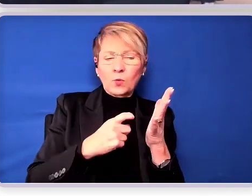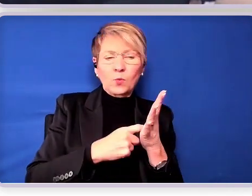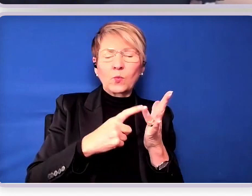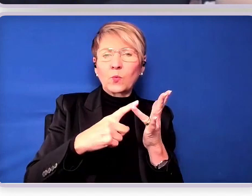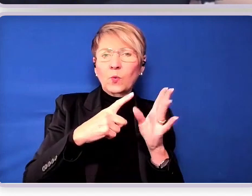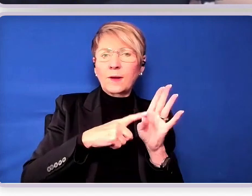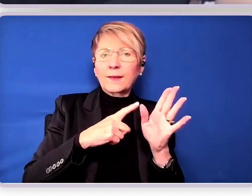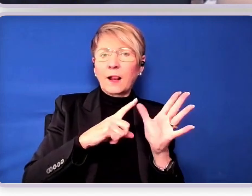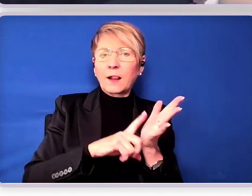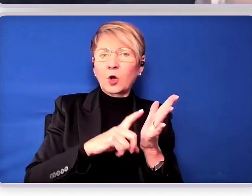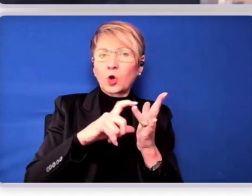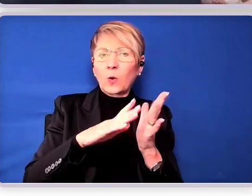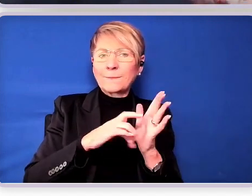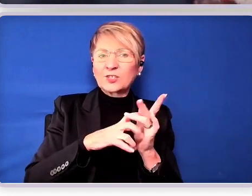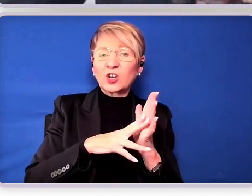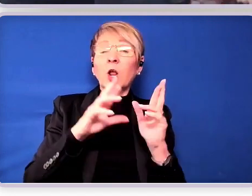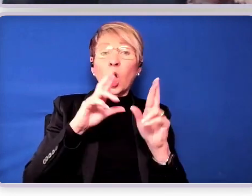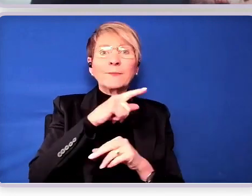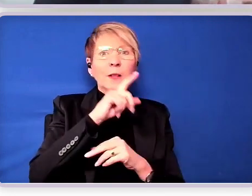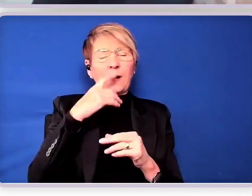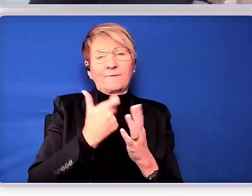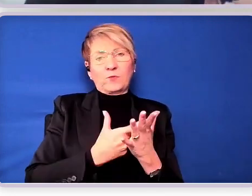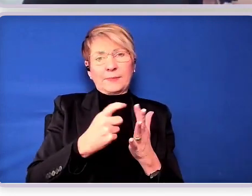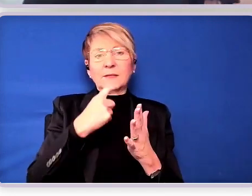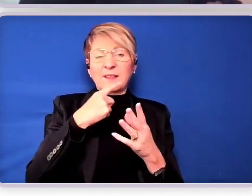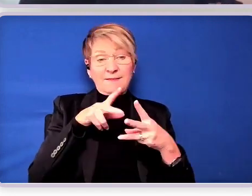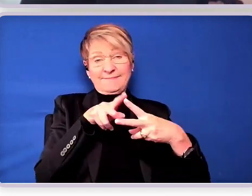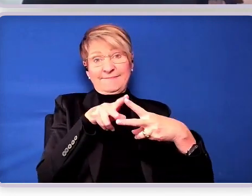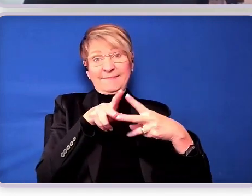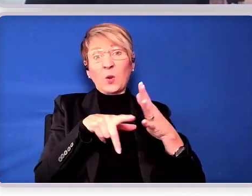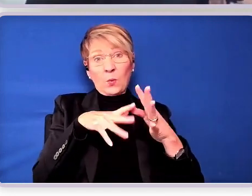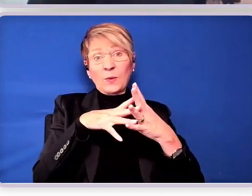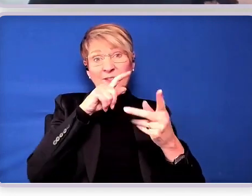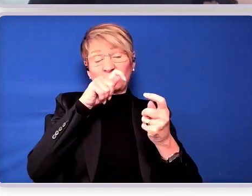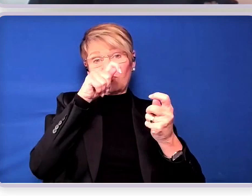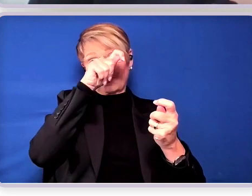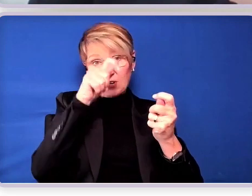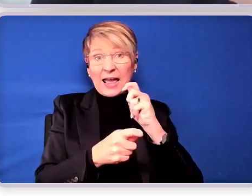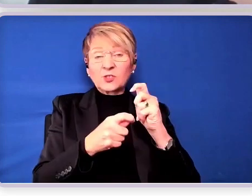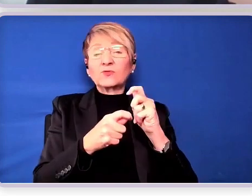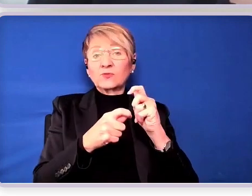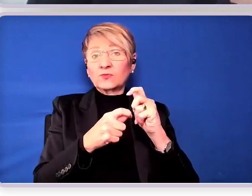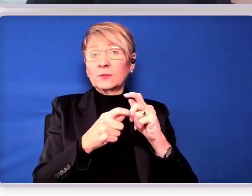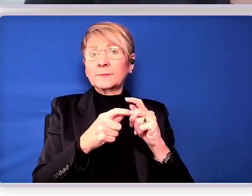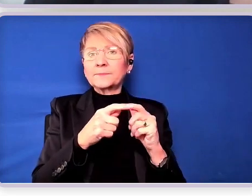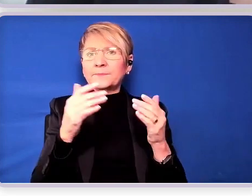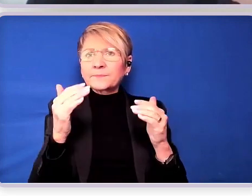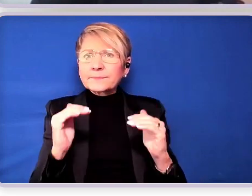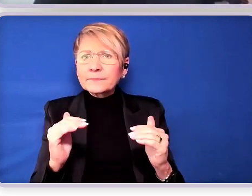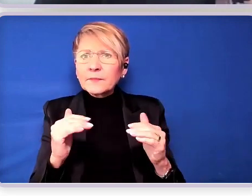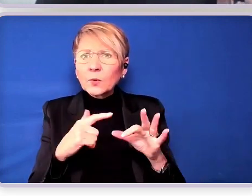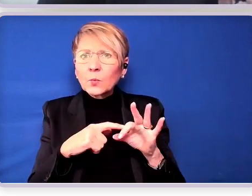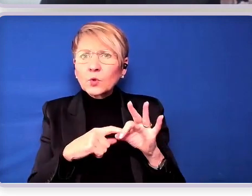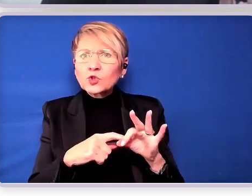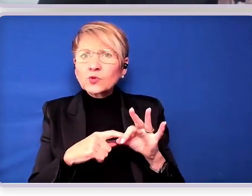that we review and change those laws to make them more Mm, accountable. So we'll go to the mm. next question. Who do you contact currently for vilification